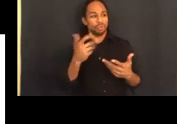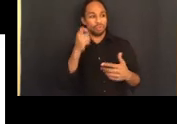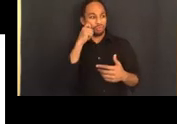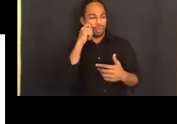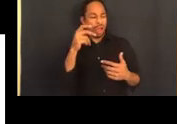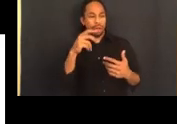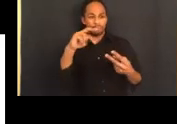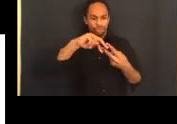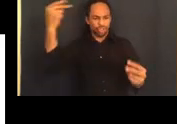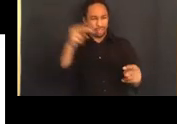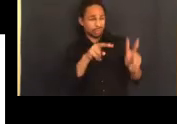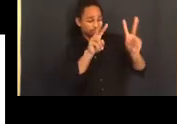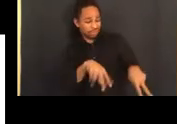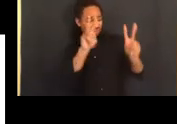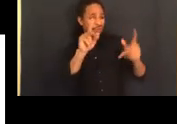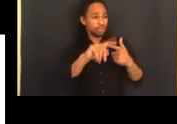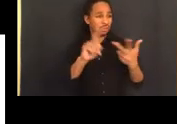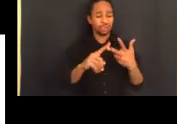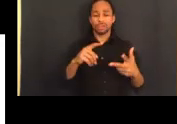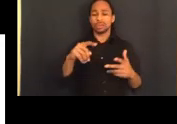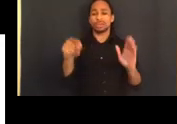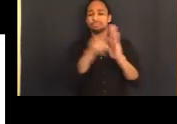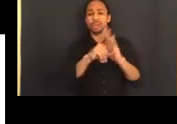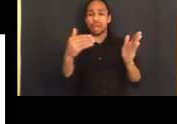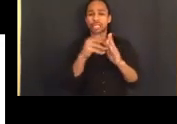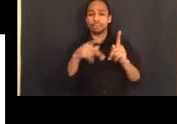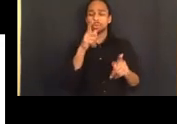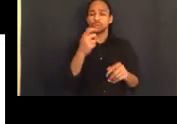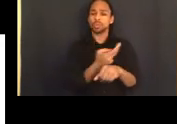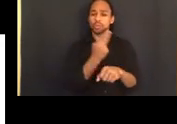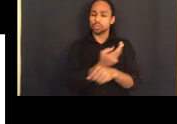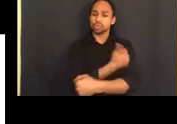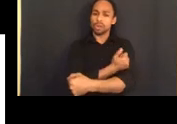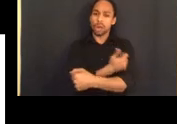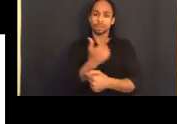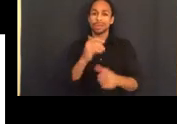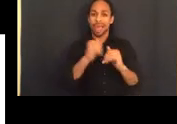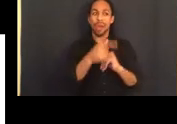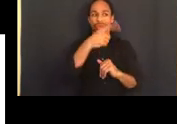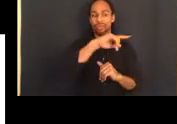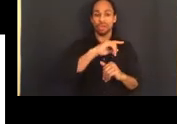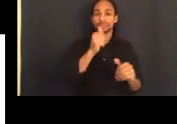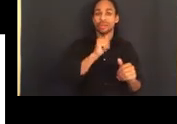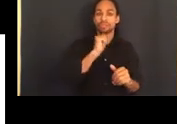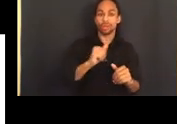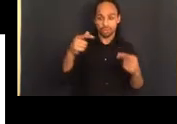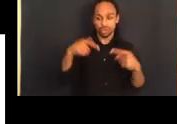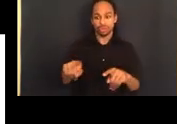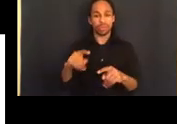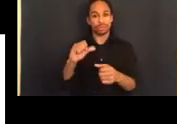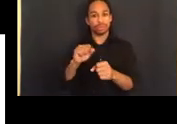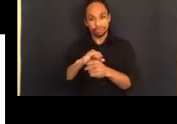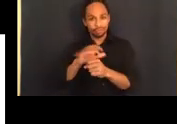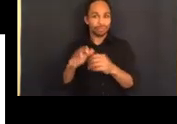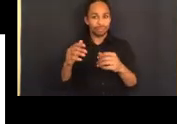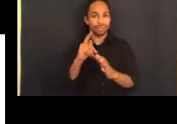people who use drugs. Next slide. And, at the Harm Reduction Coalition, we've come up with a